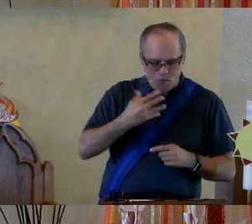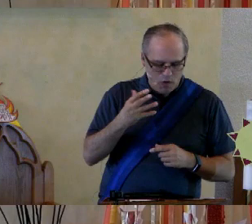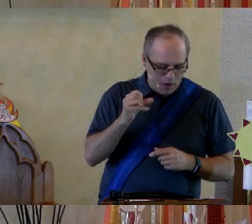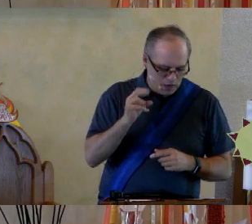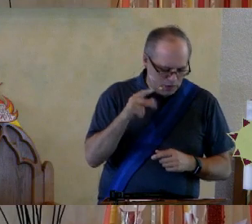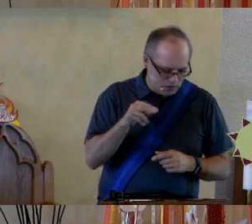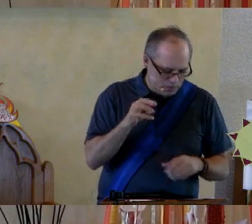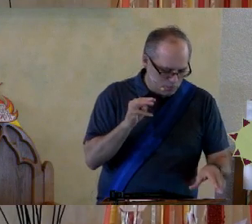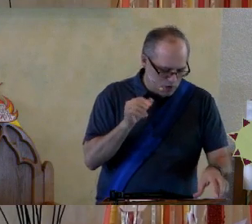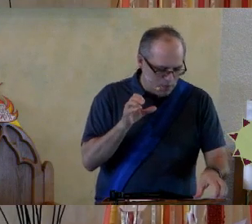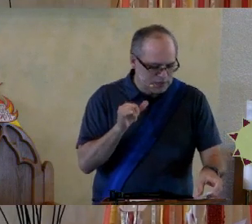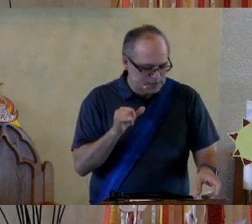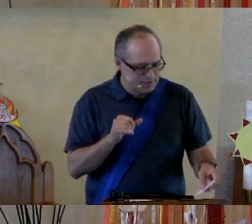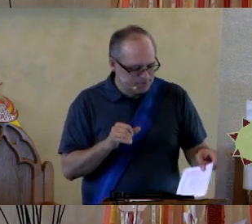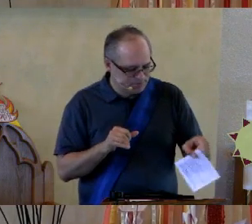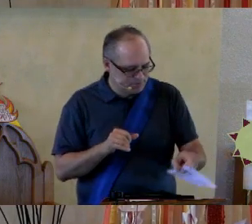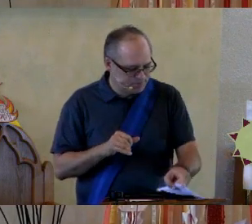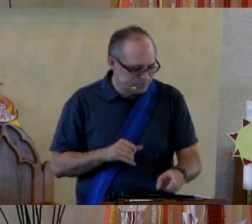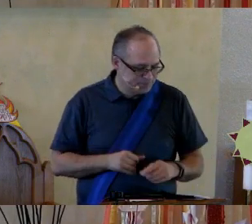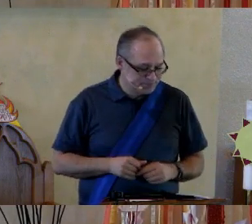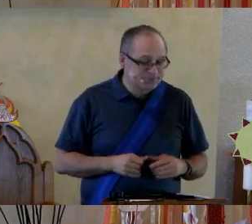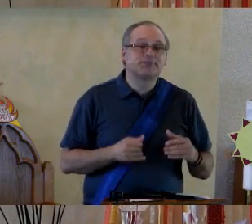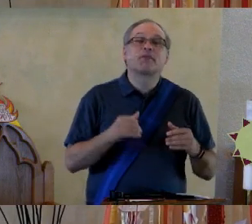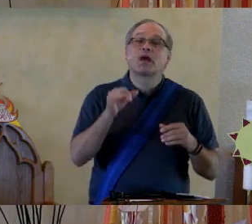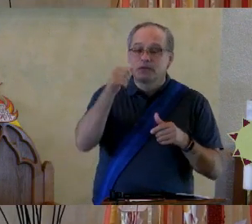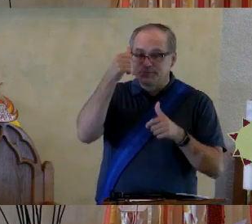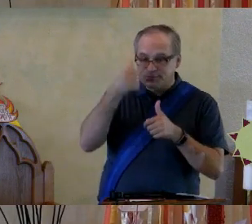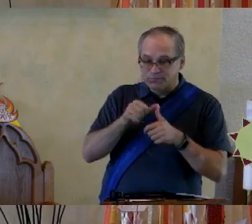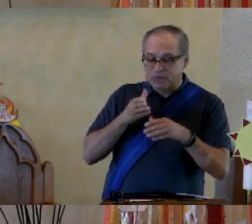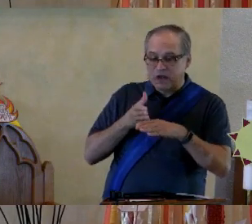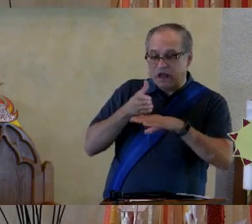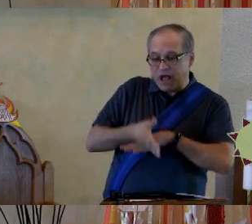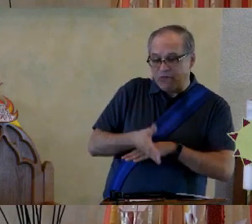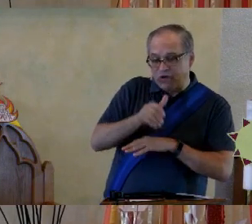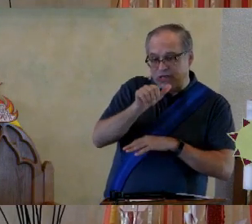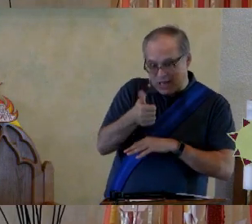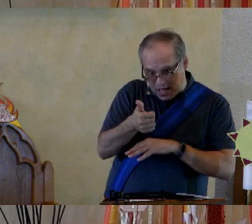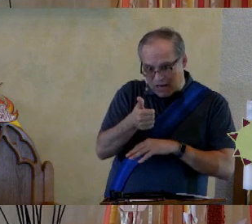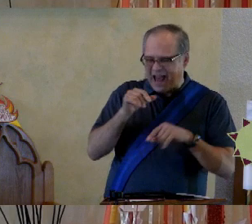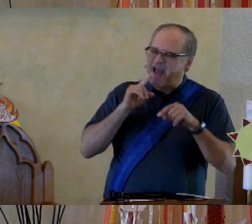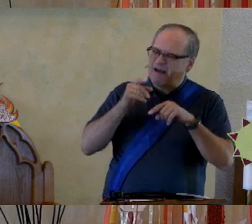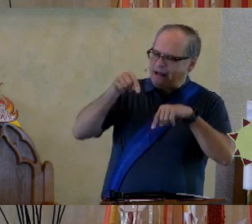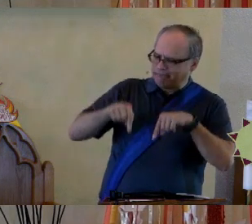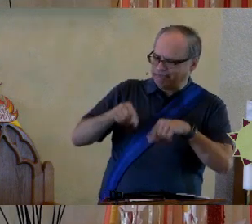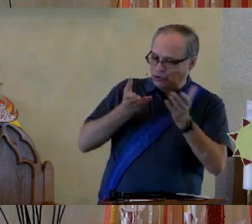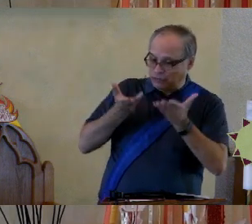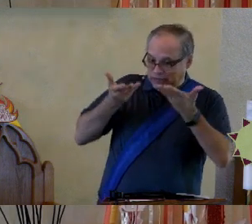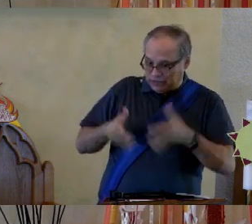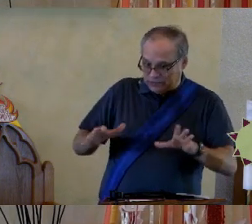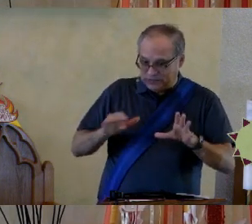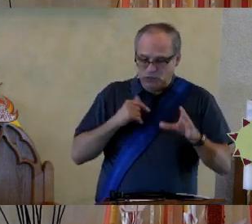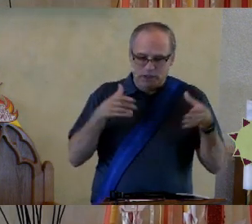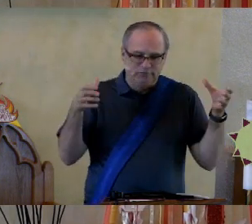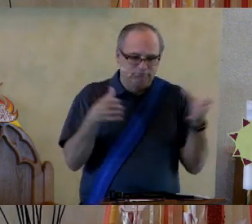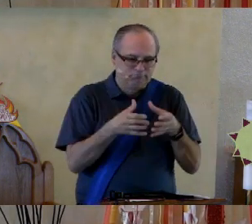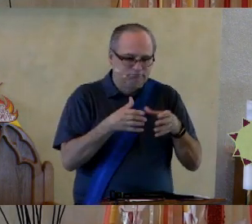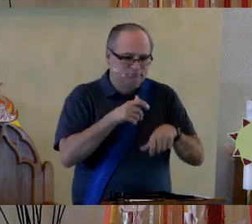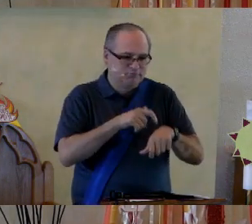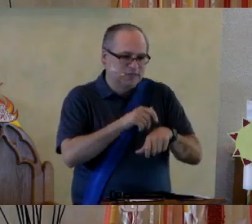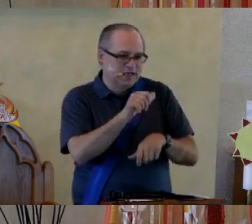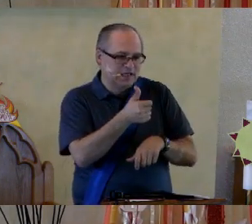And finally, we will have Together at 10 right after the service, so we hope you'll join us for a virtual Together at 10.